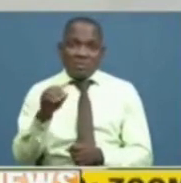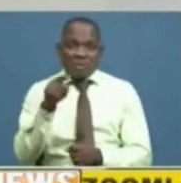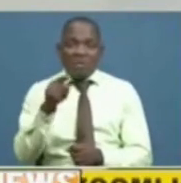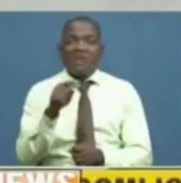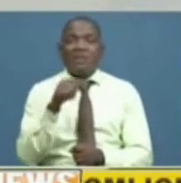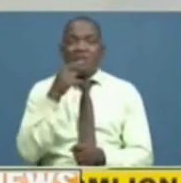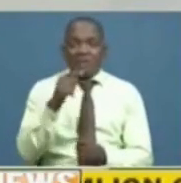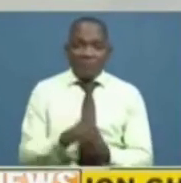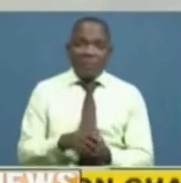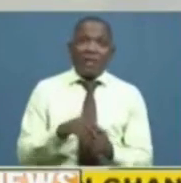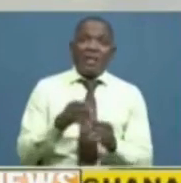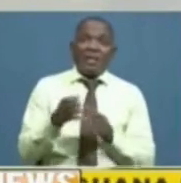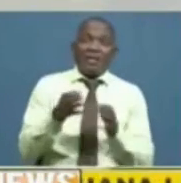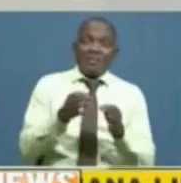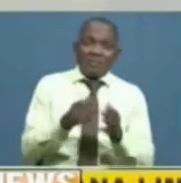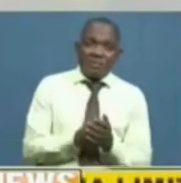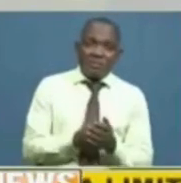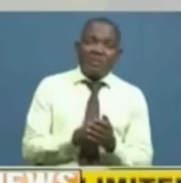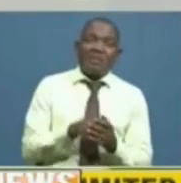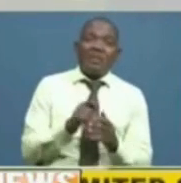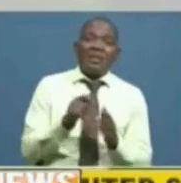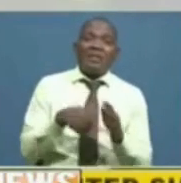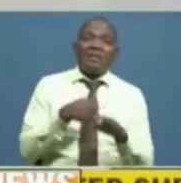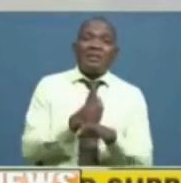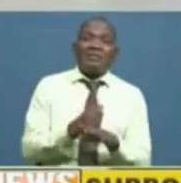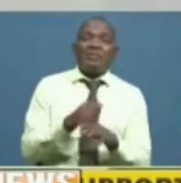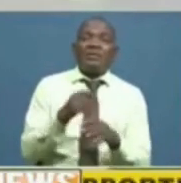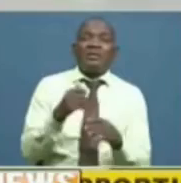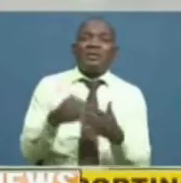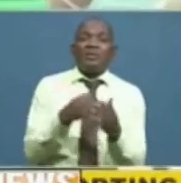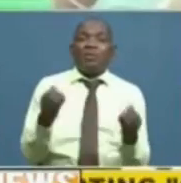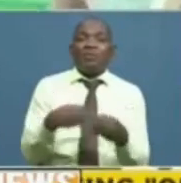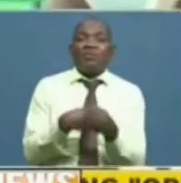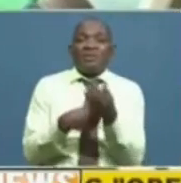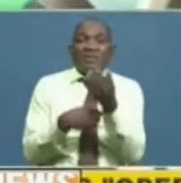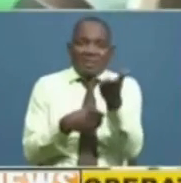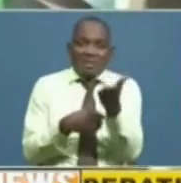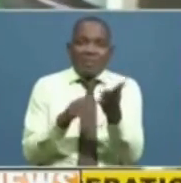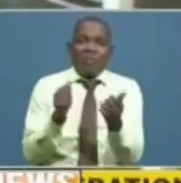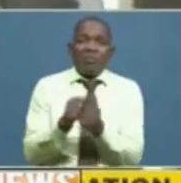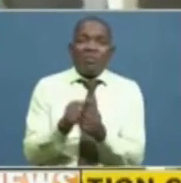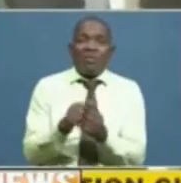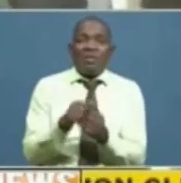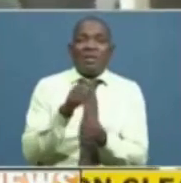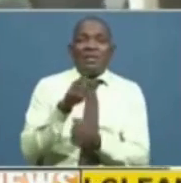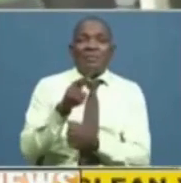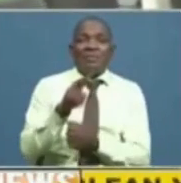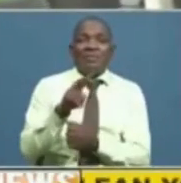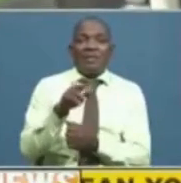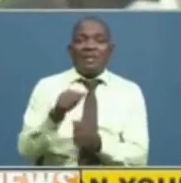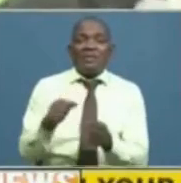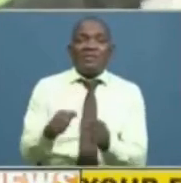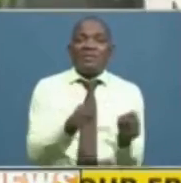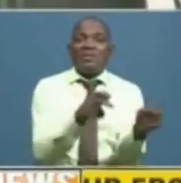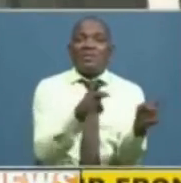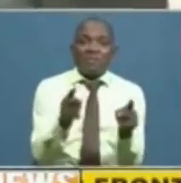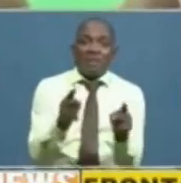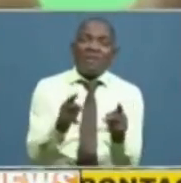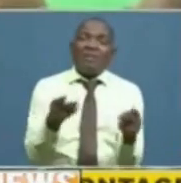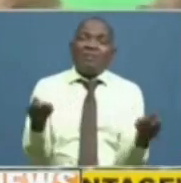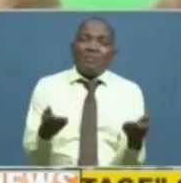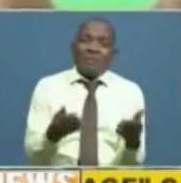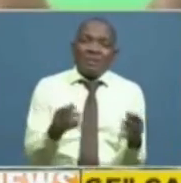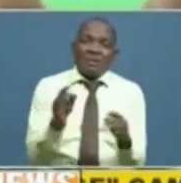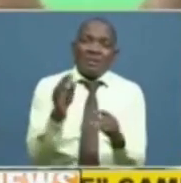Ajimambuzia, indicated that the establishment of the Akatsi office complex is in line with the DVLA's strategic plan to introduce